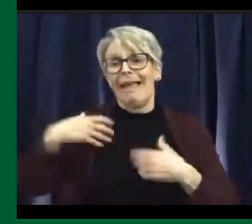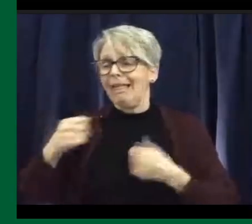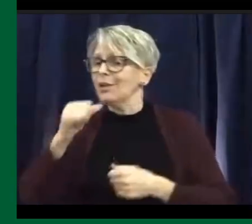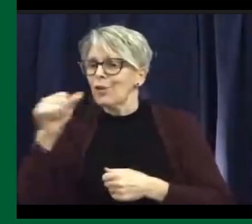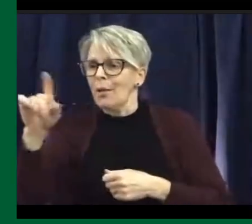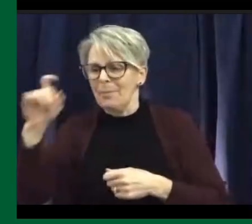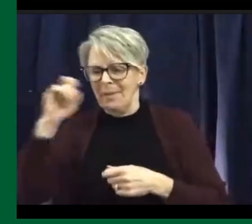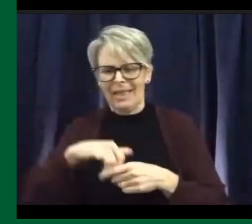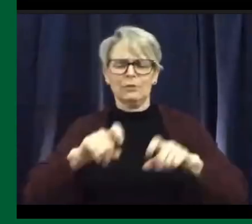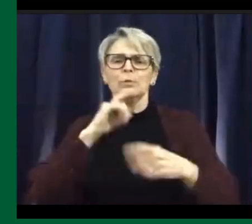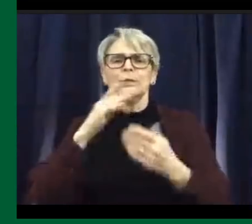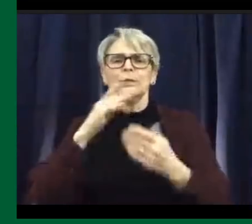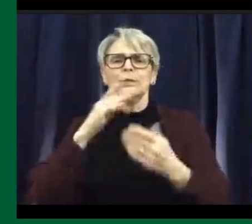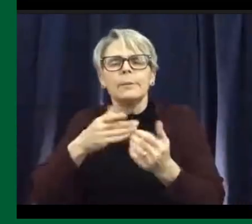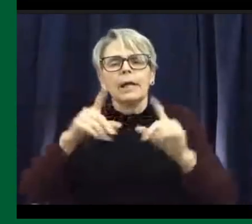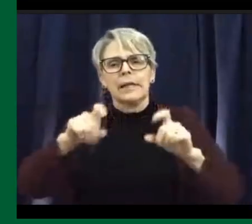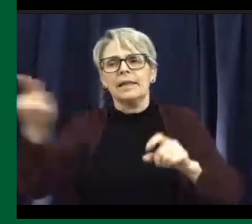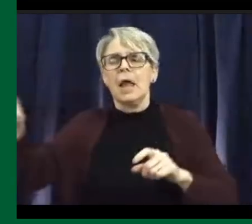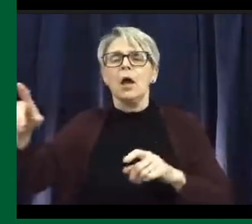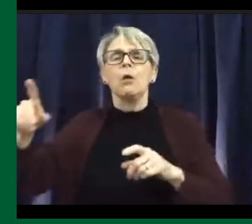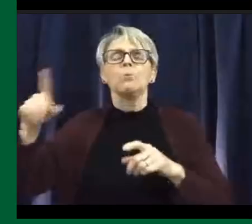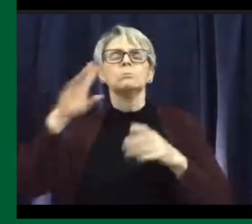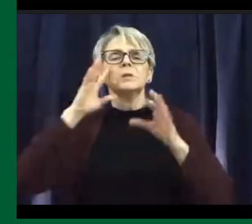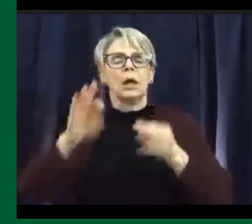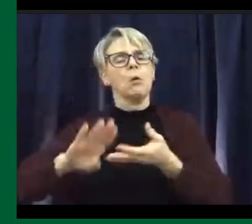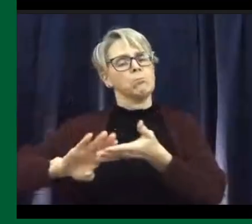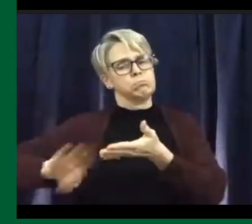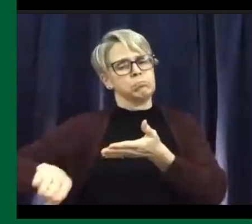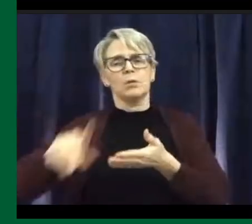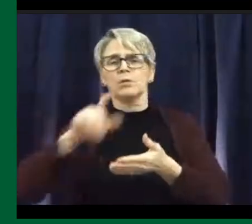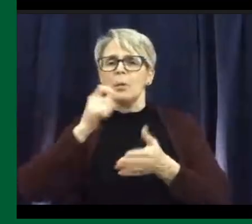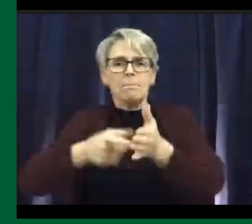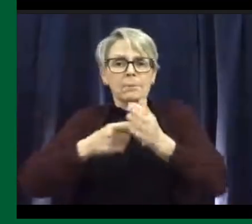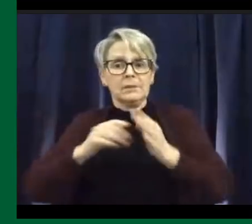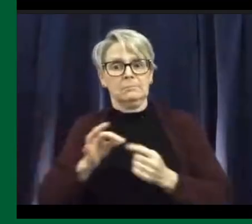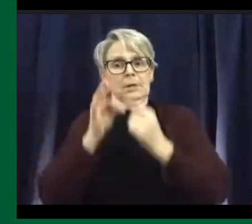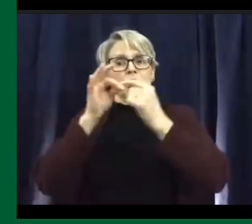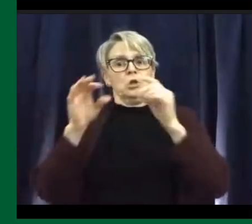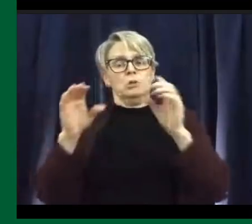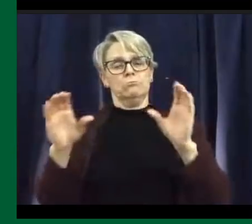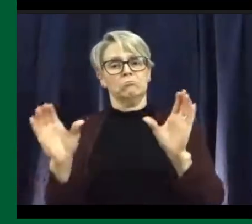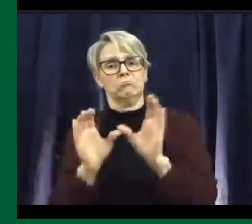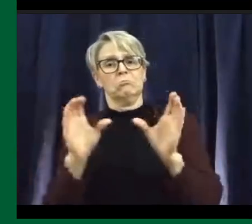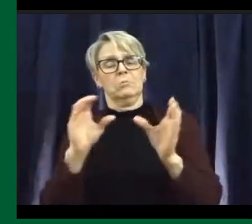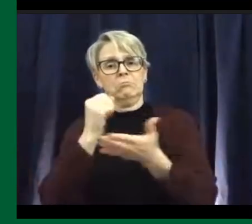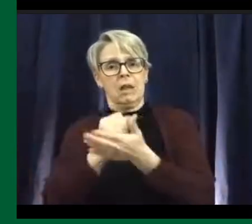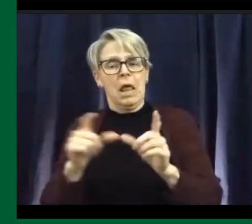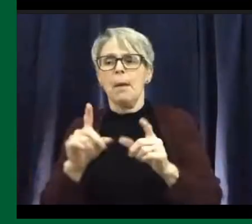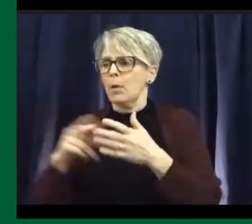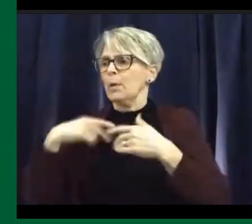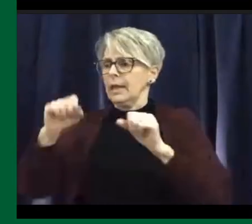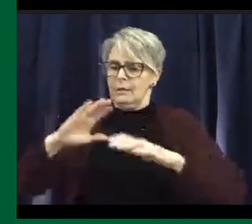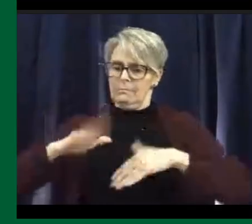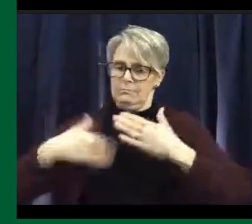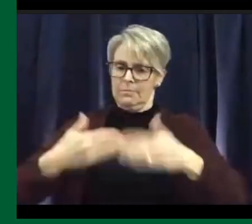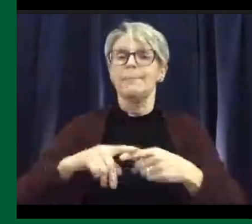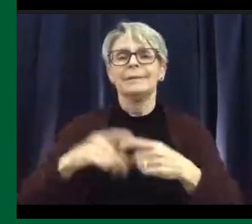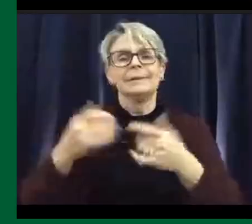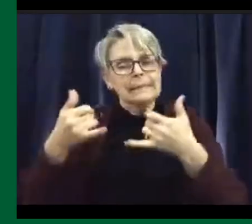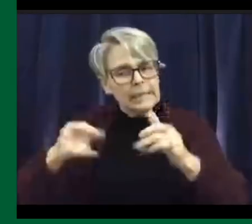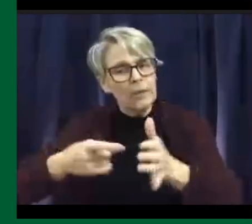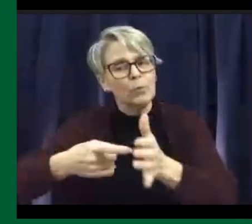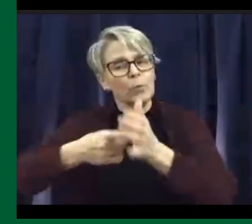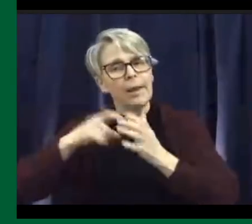safe, they've lifted that regulation, which allows us to get to other areas a lot quicker. It still does require some training